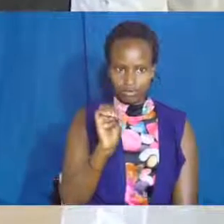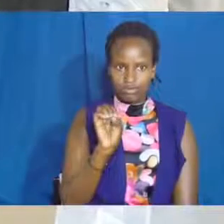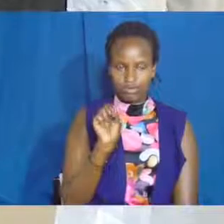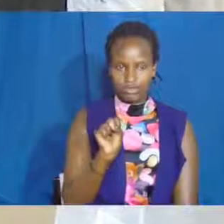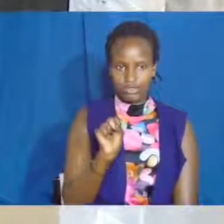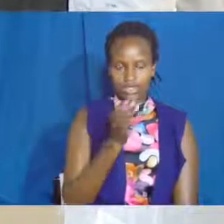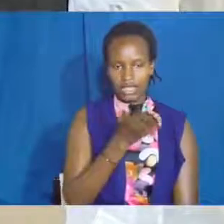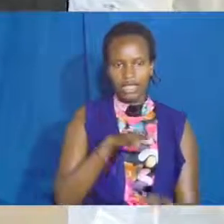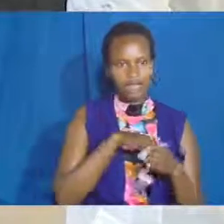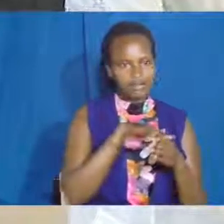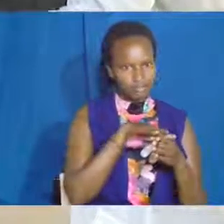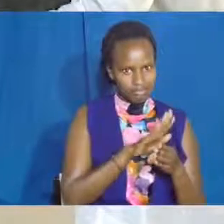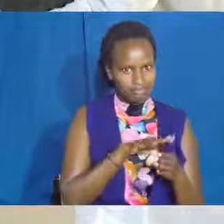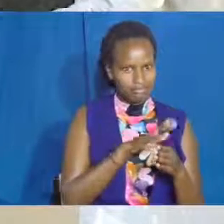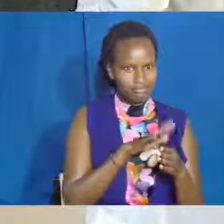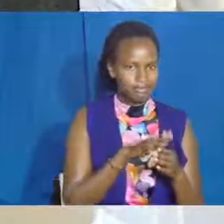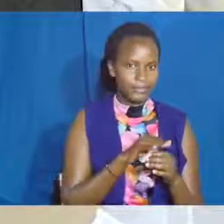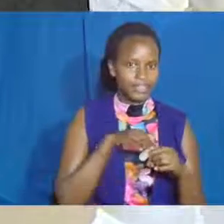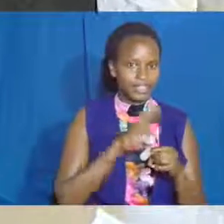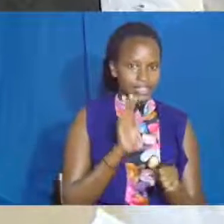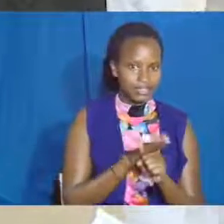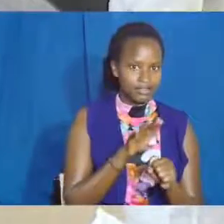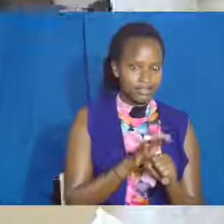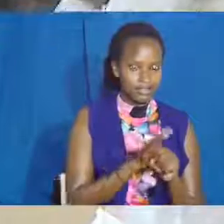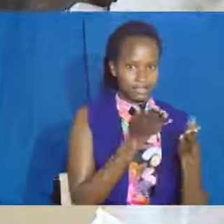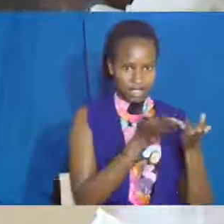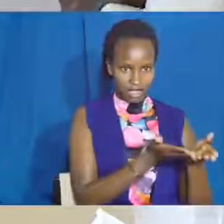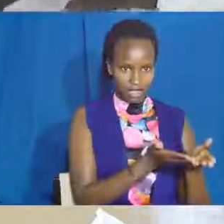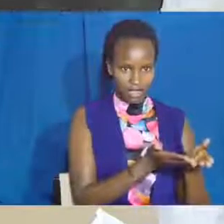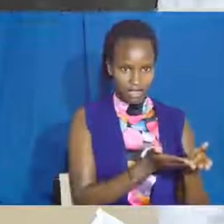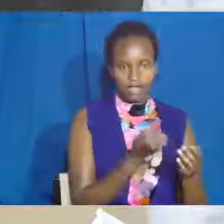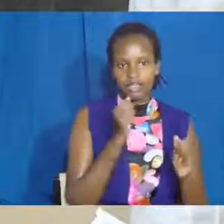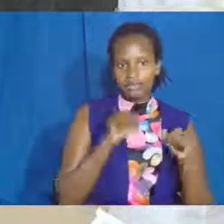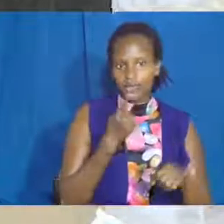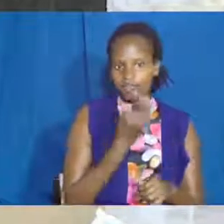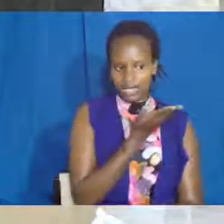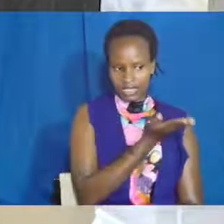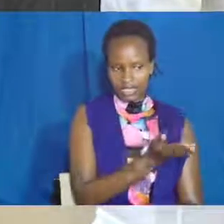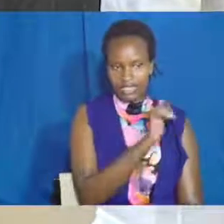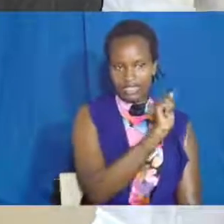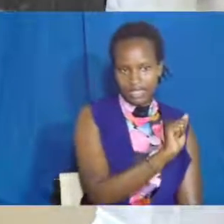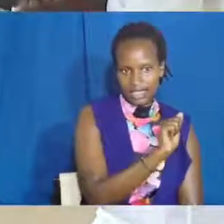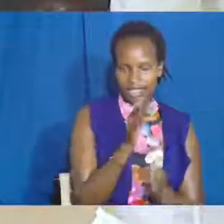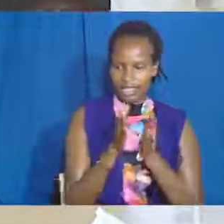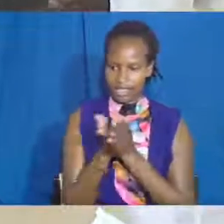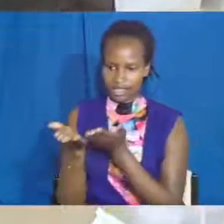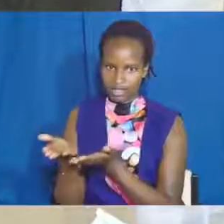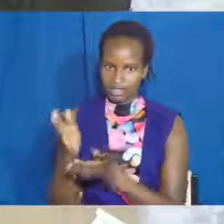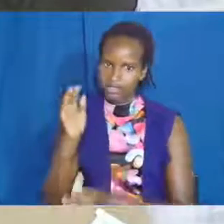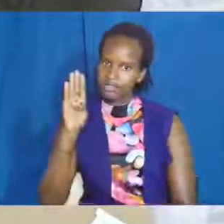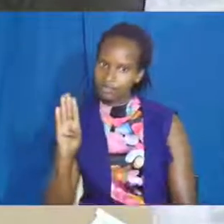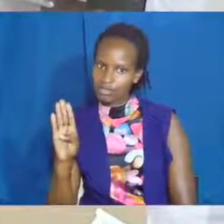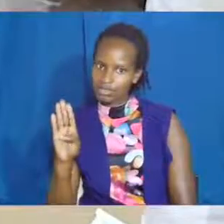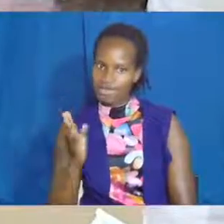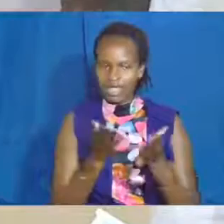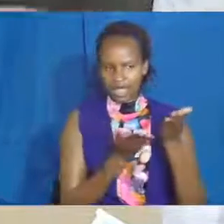There are more solutes here. There are more solutes on that region. I can call it to be this is A and this is B. These are